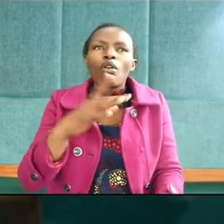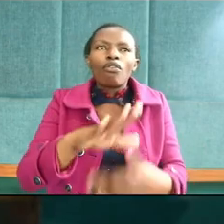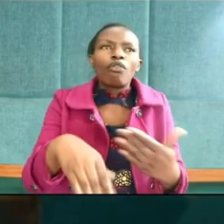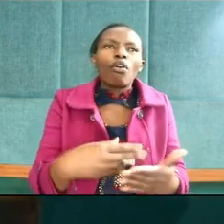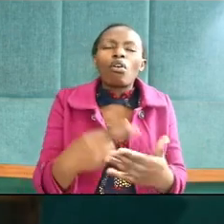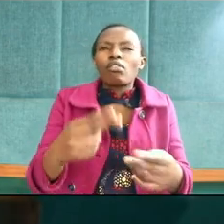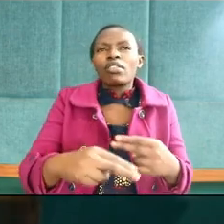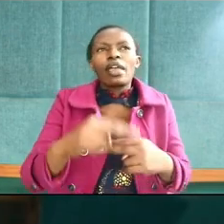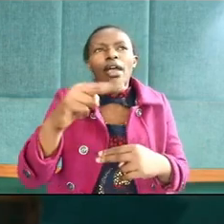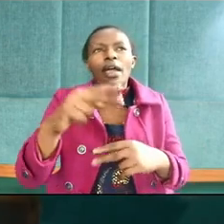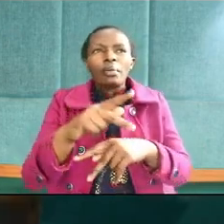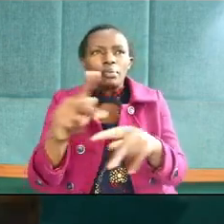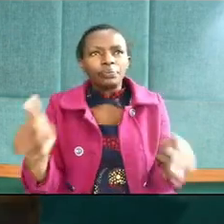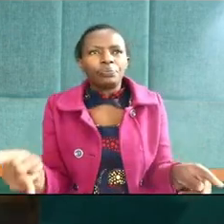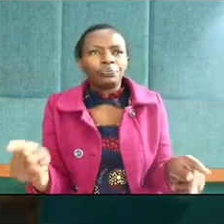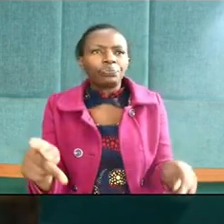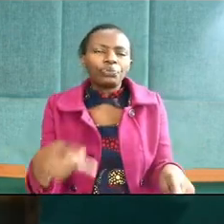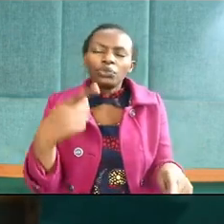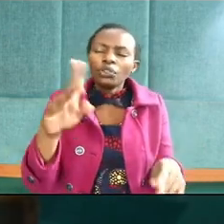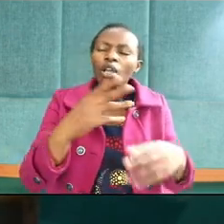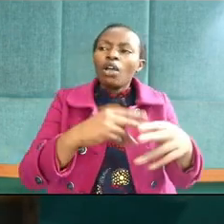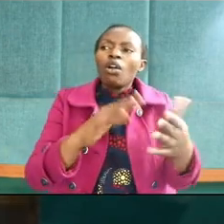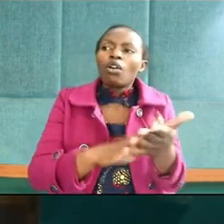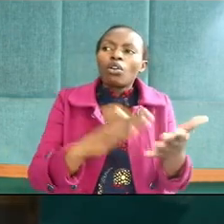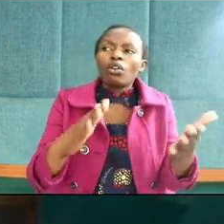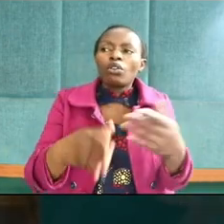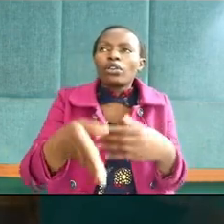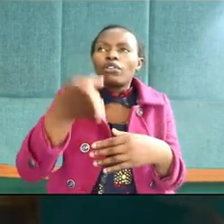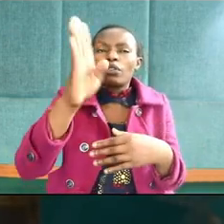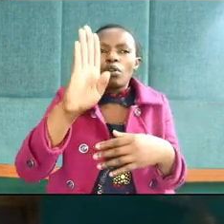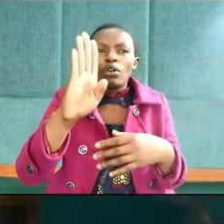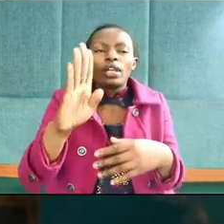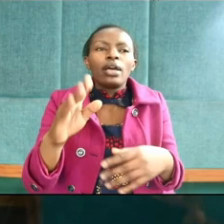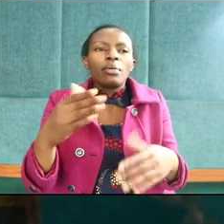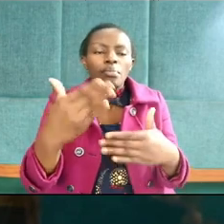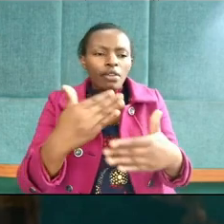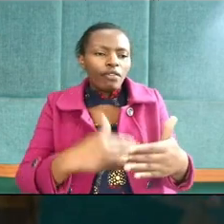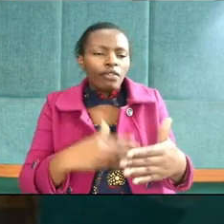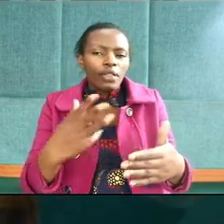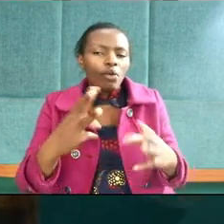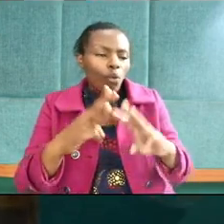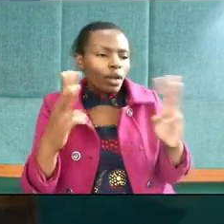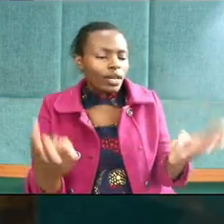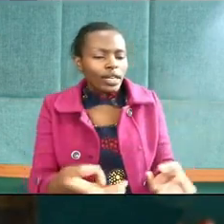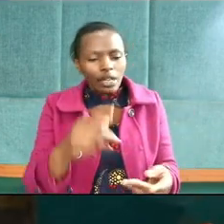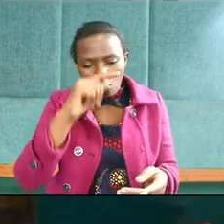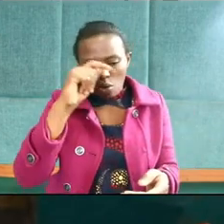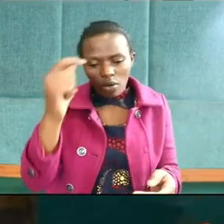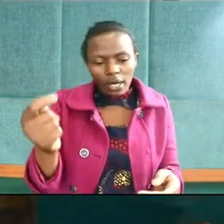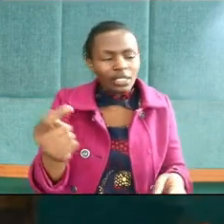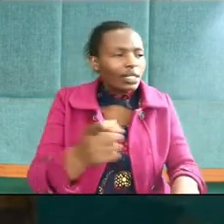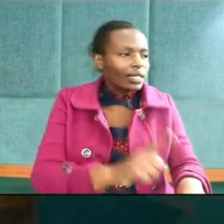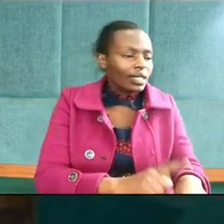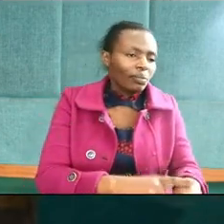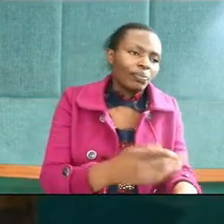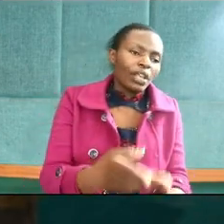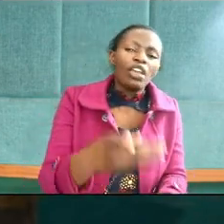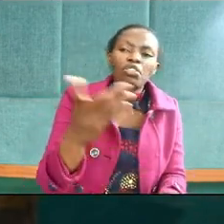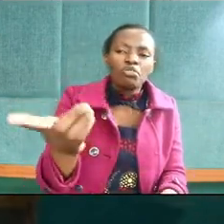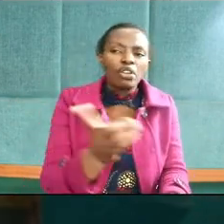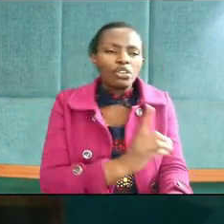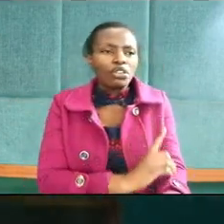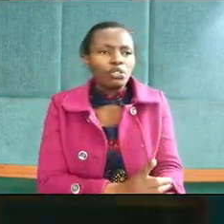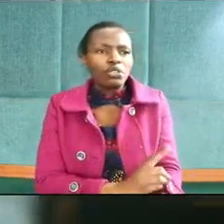the glory of God before worldly honors of life itself. It is your duty. And